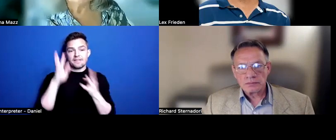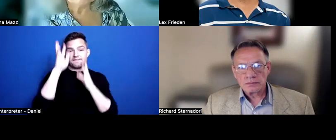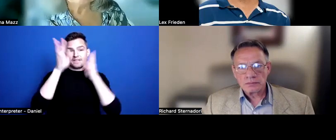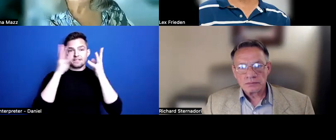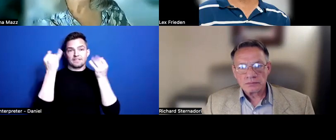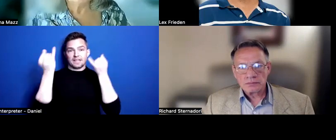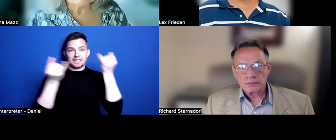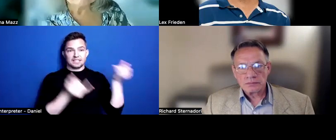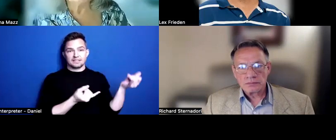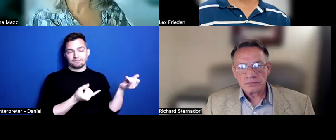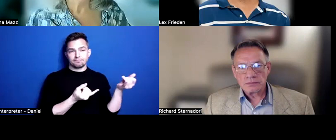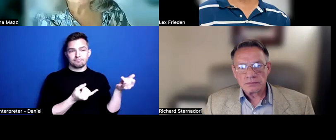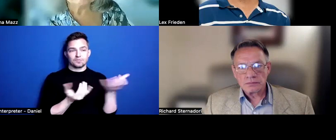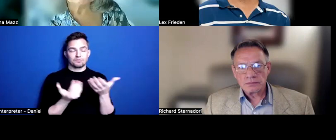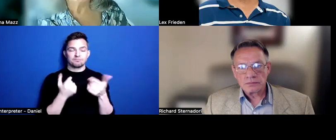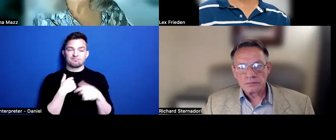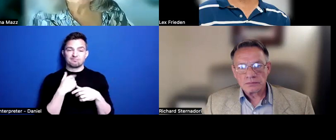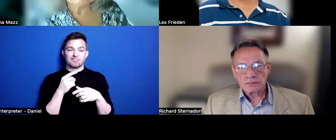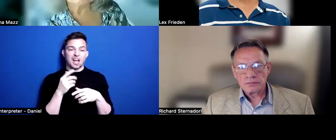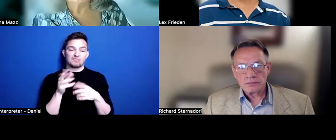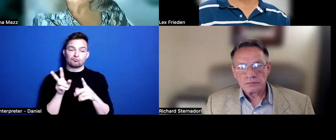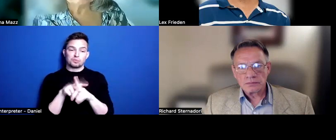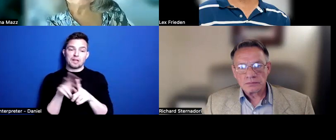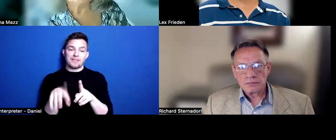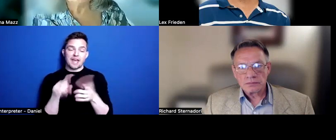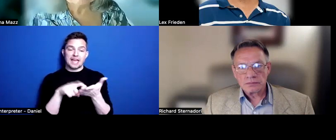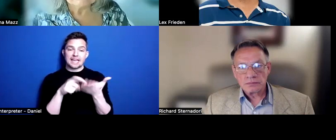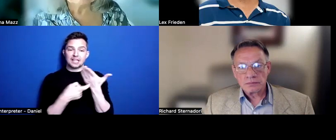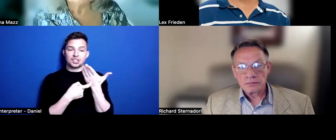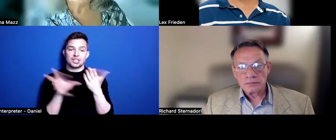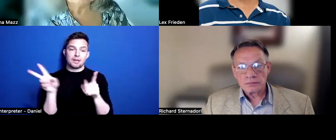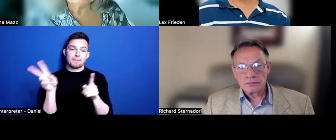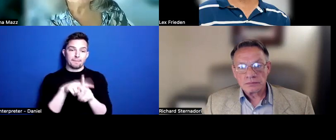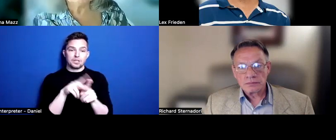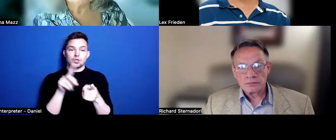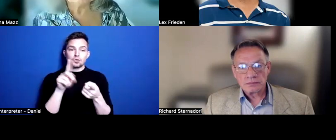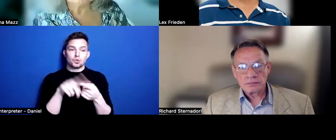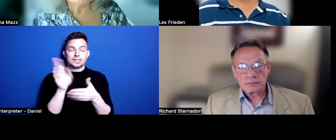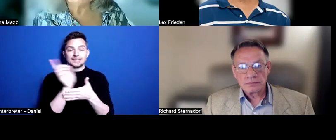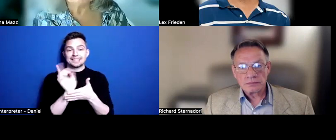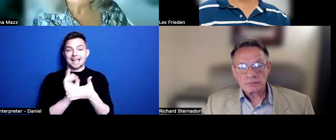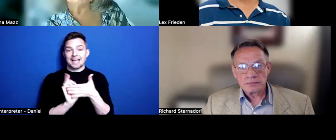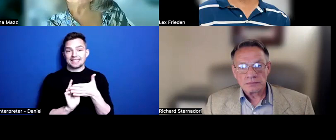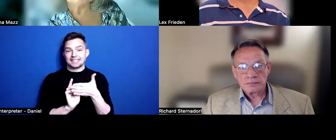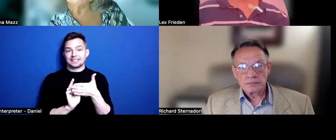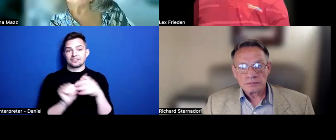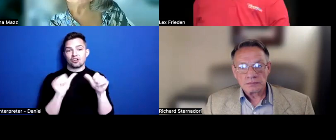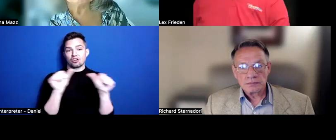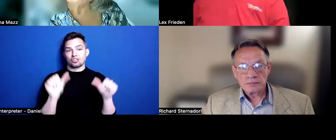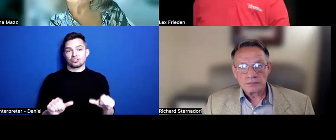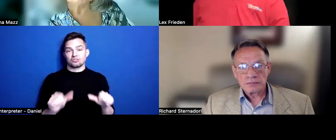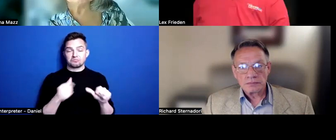ideas. So I would apply that analogy to design architecture, and I would